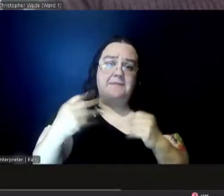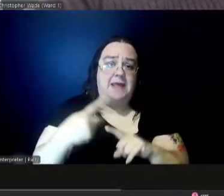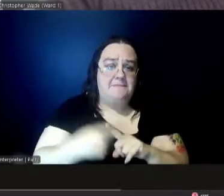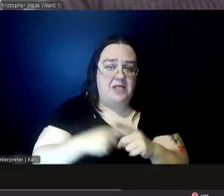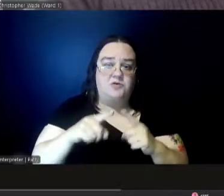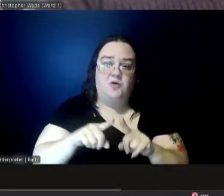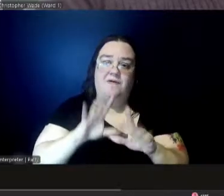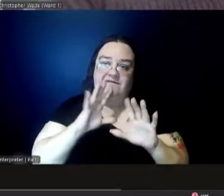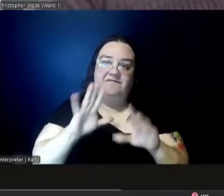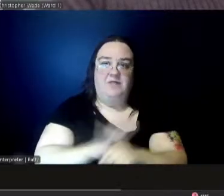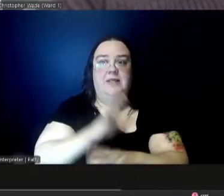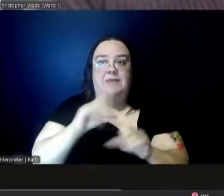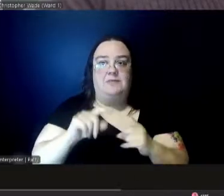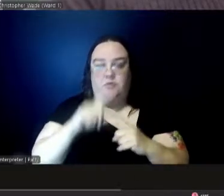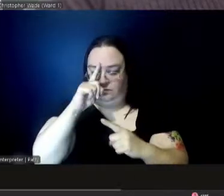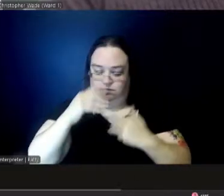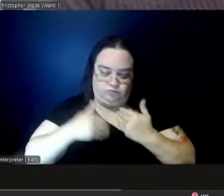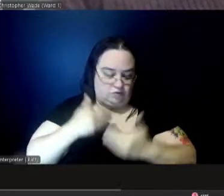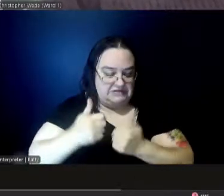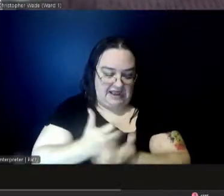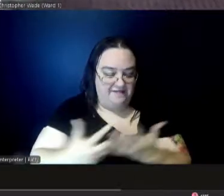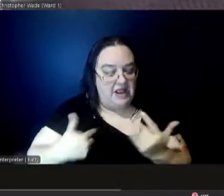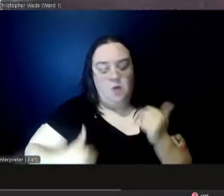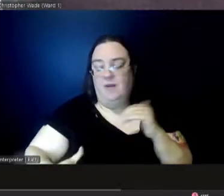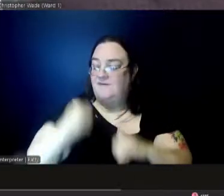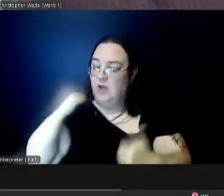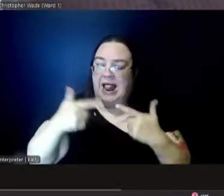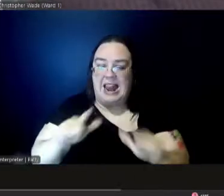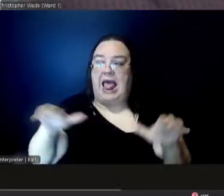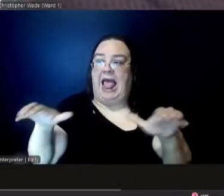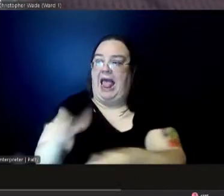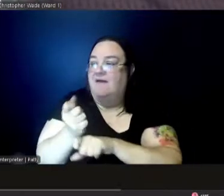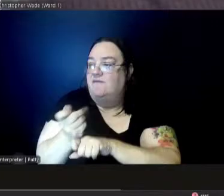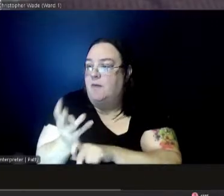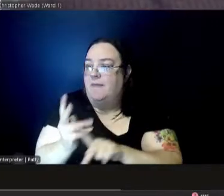all. I refuse to allow the actions of a few to take away my